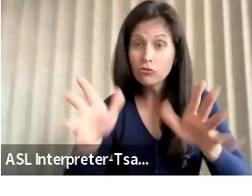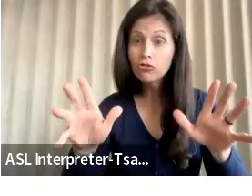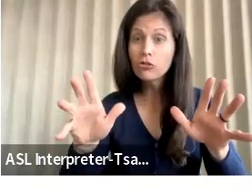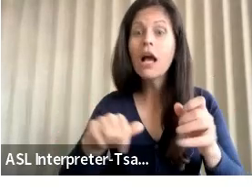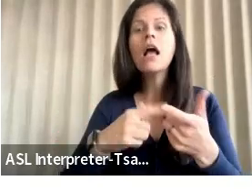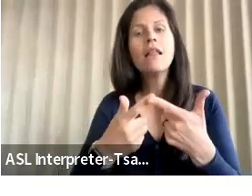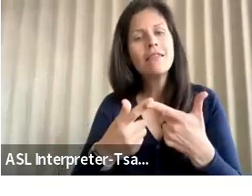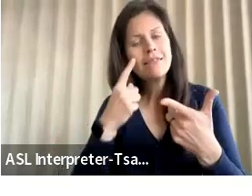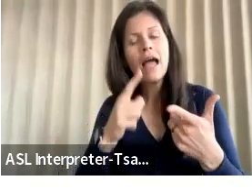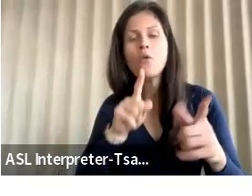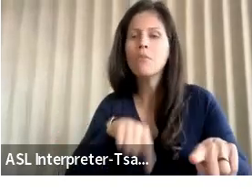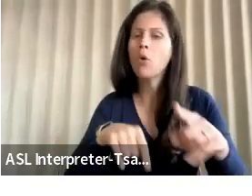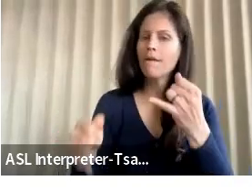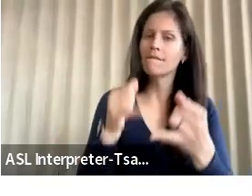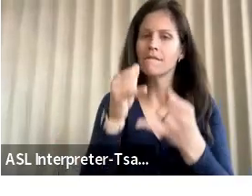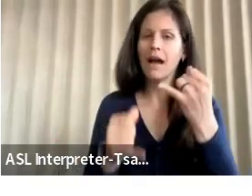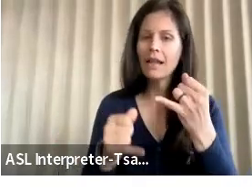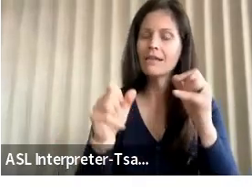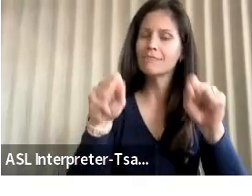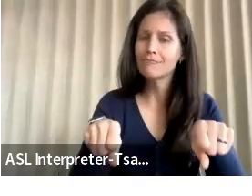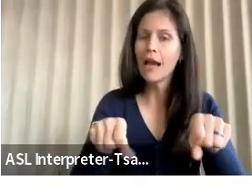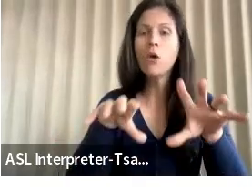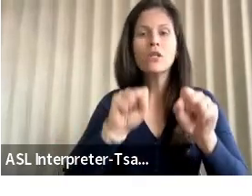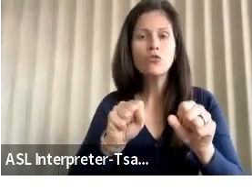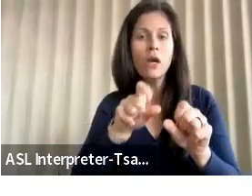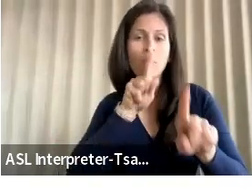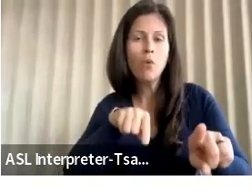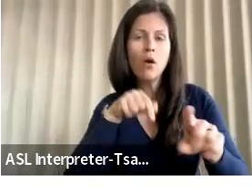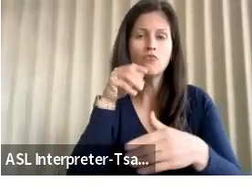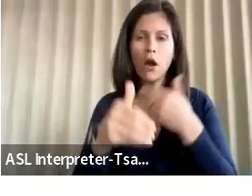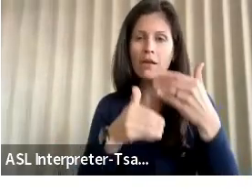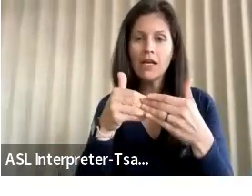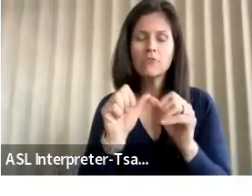restraint report process can continue.